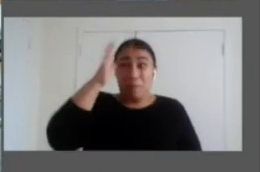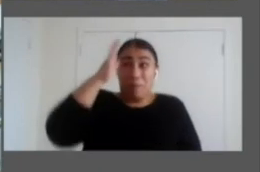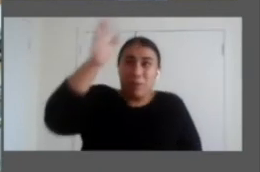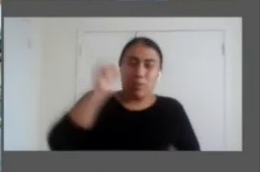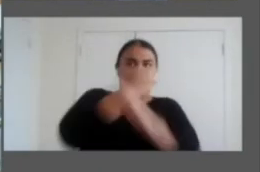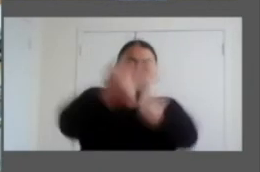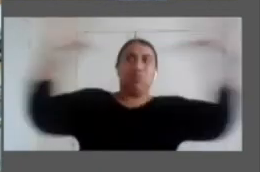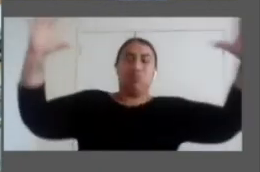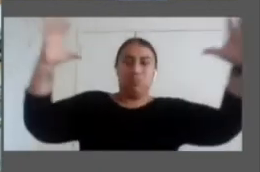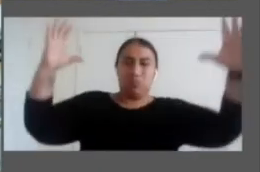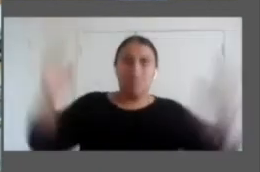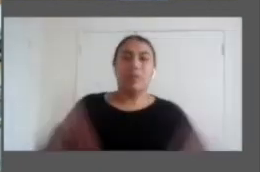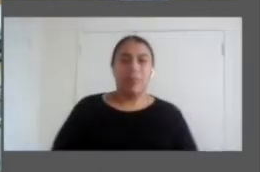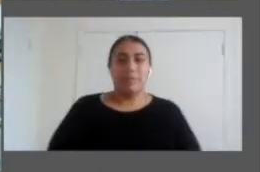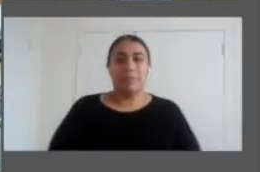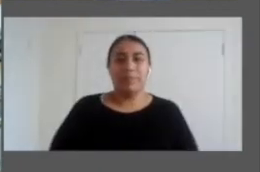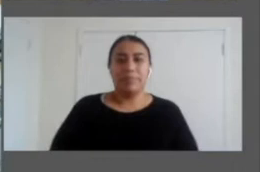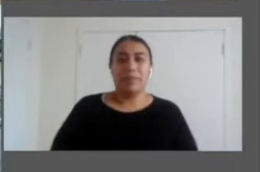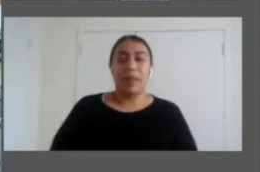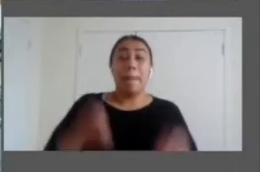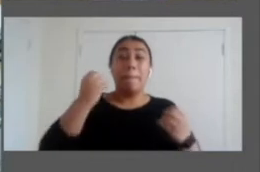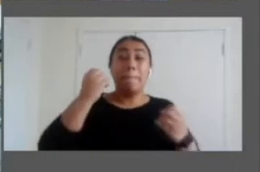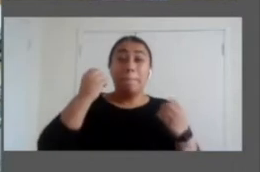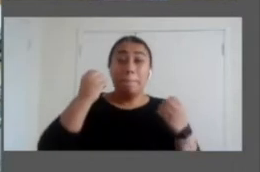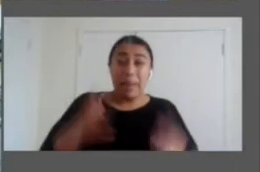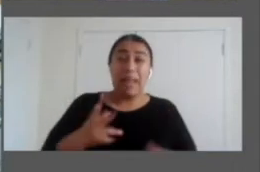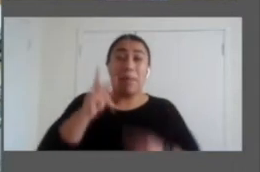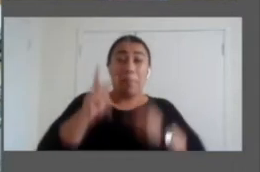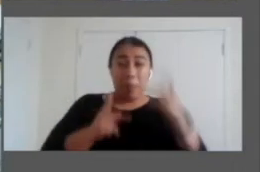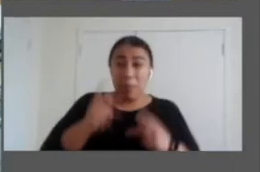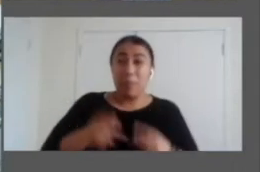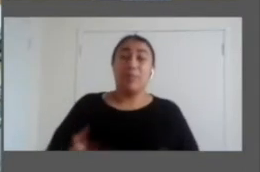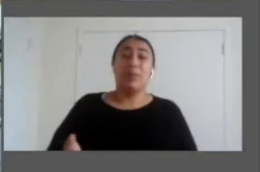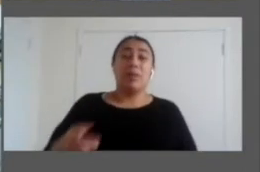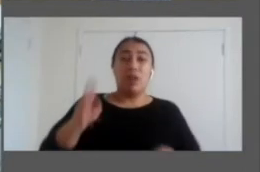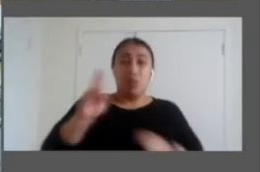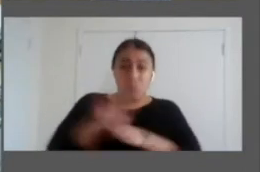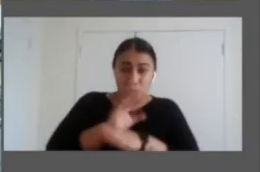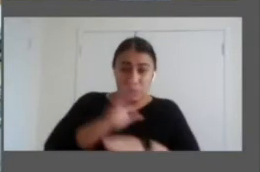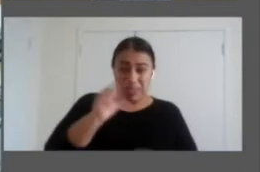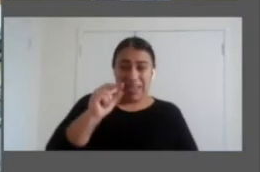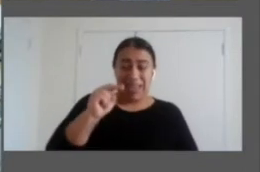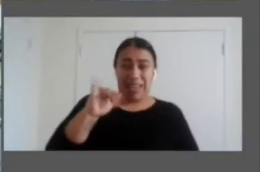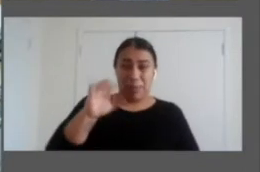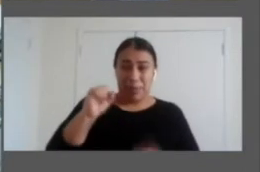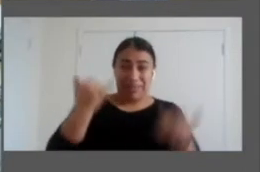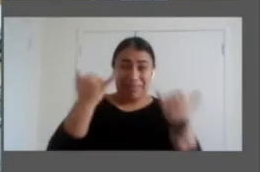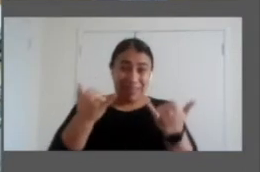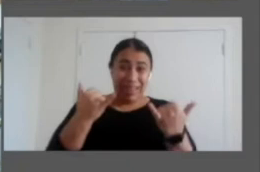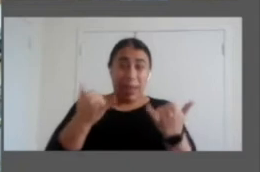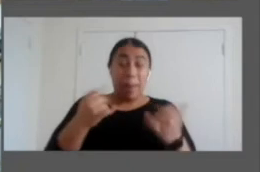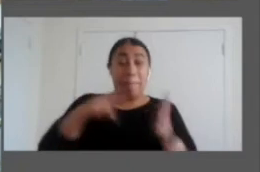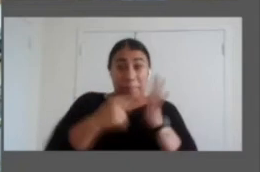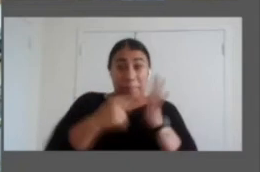we may find that it can be a safe treatment option for much more than we currently know. When we talk to our own patients and doctors,